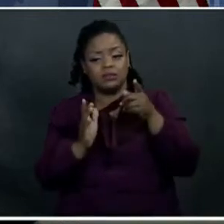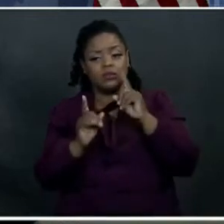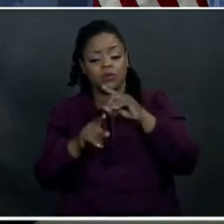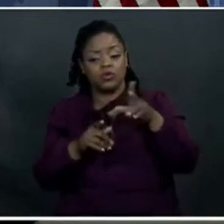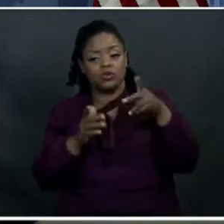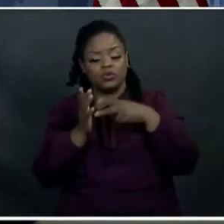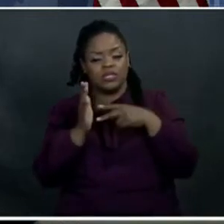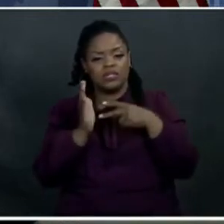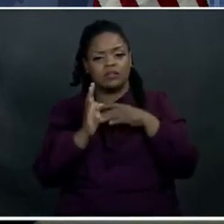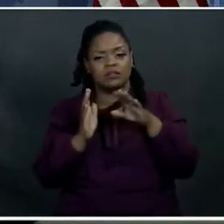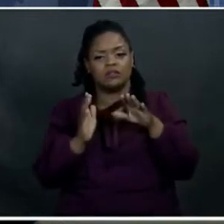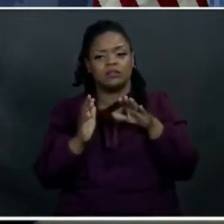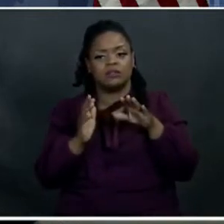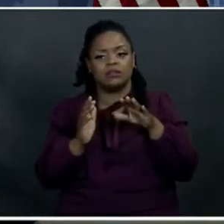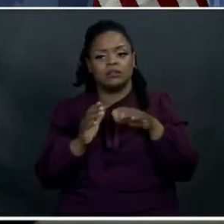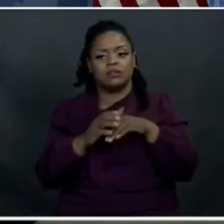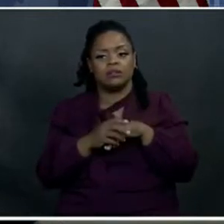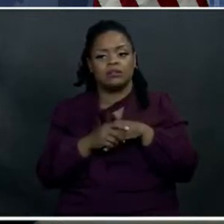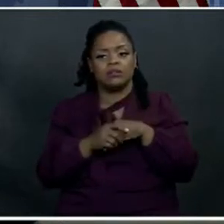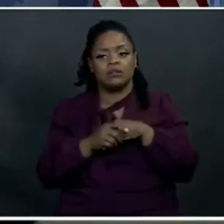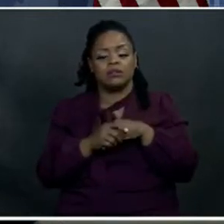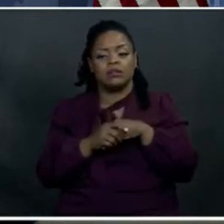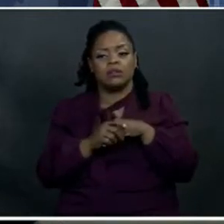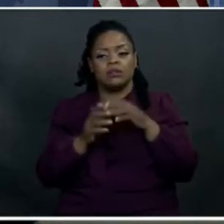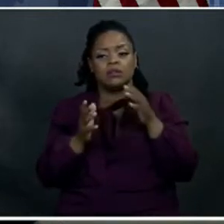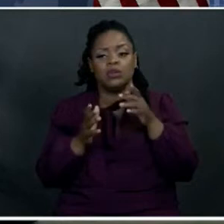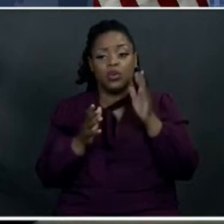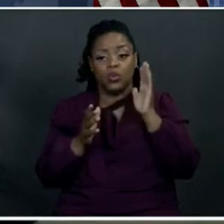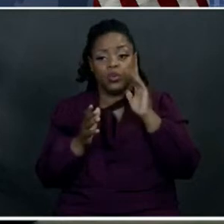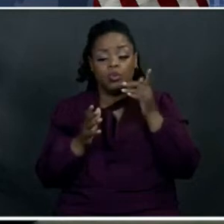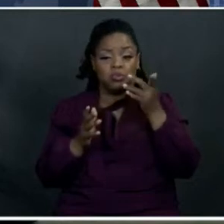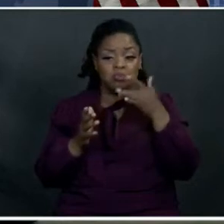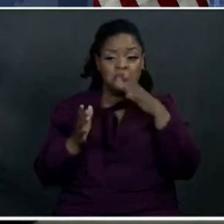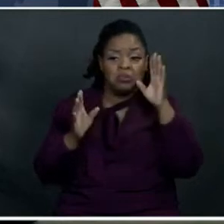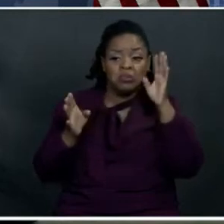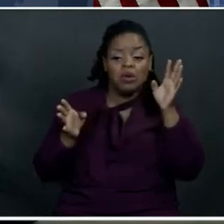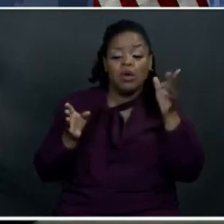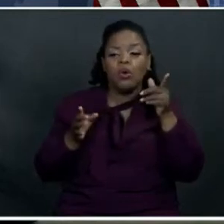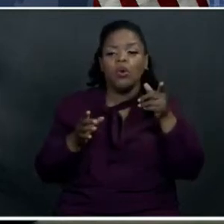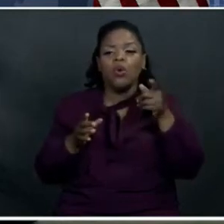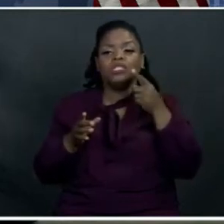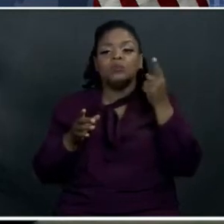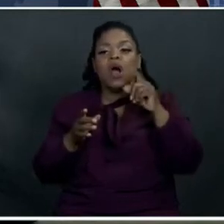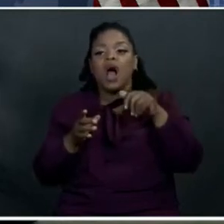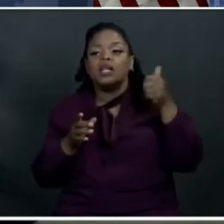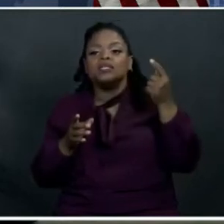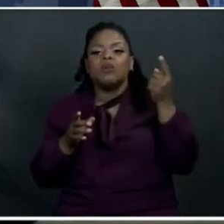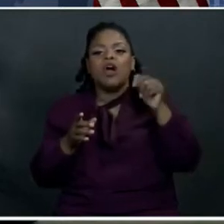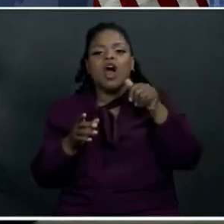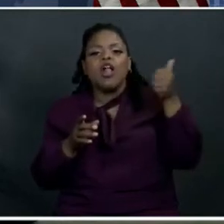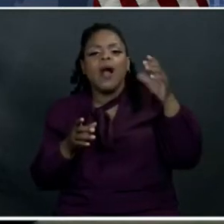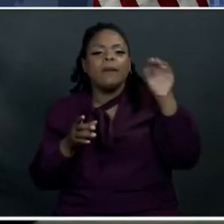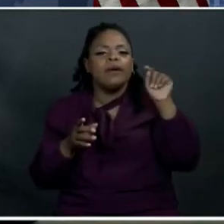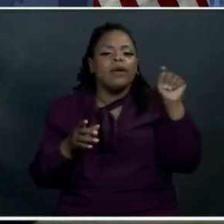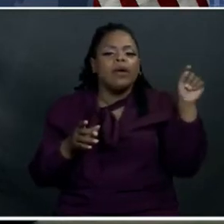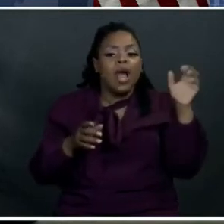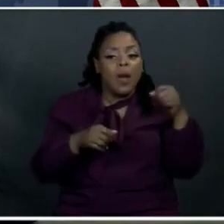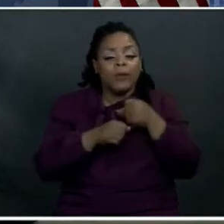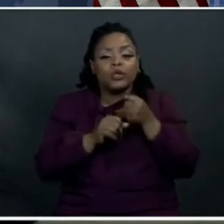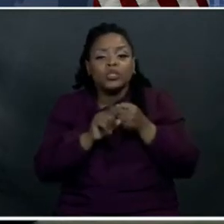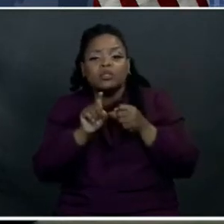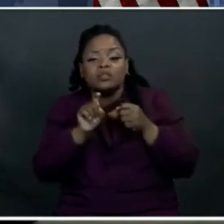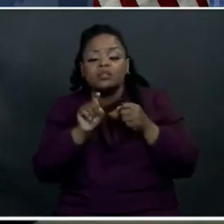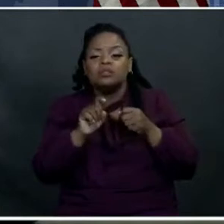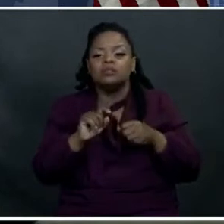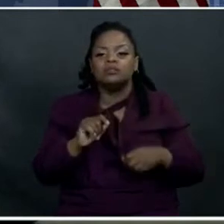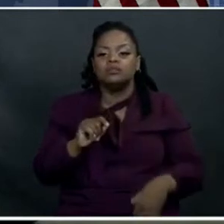saying, again, just hypothetically, potentially having someone like Merck produce the Moderna vaccine by